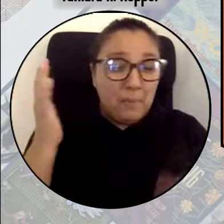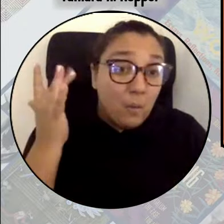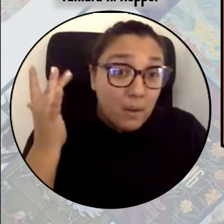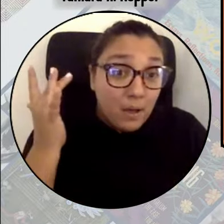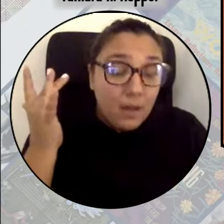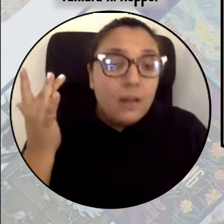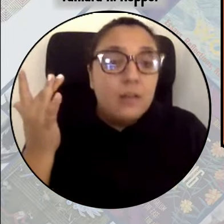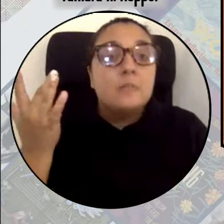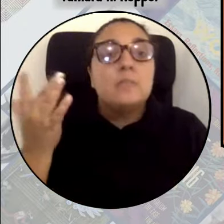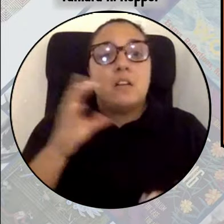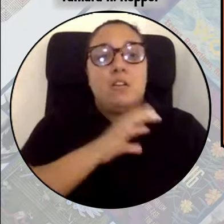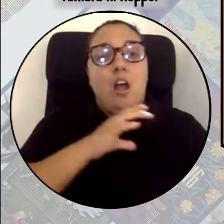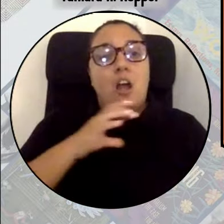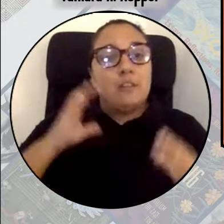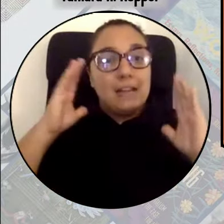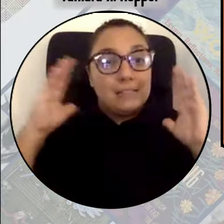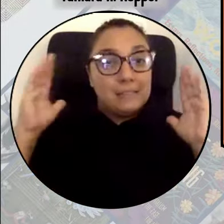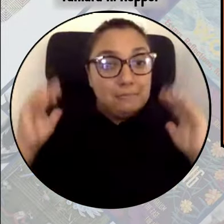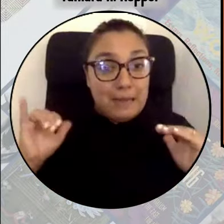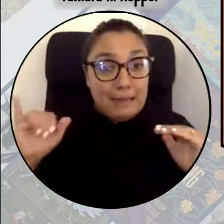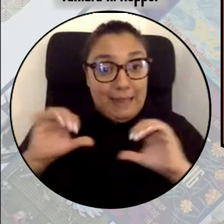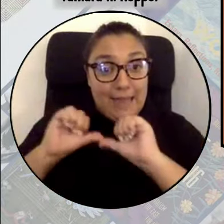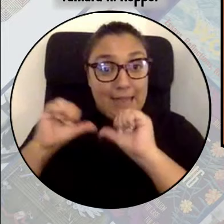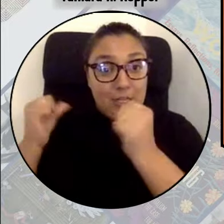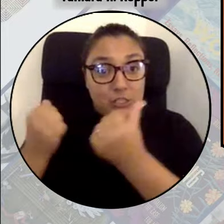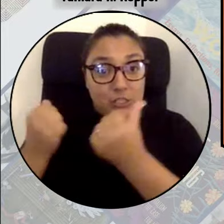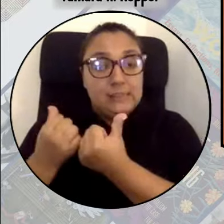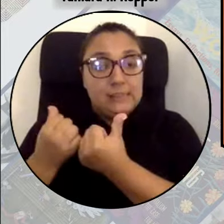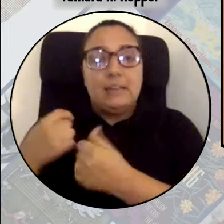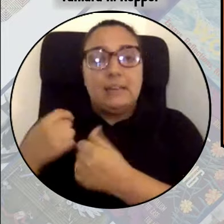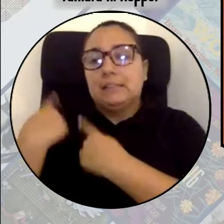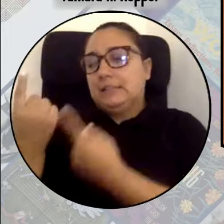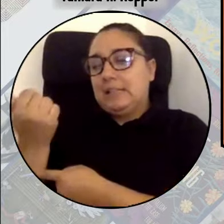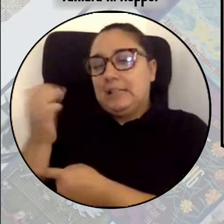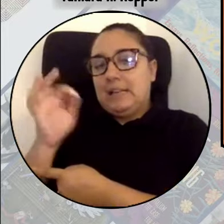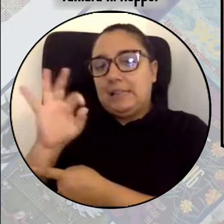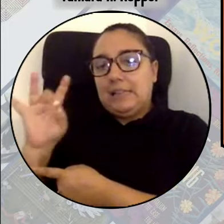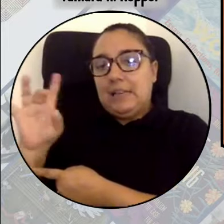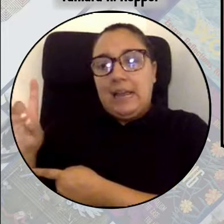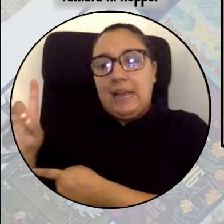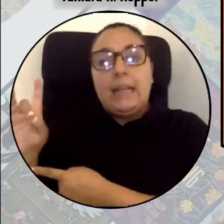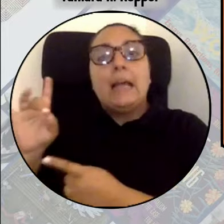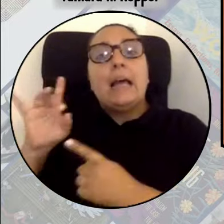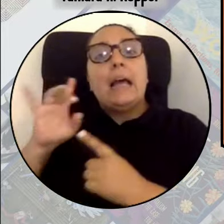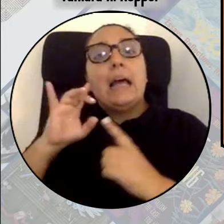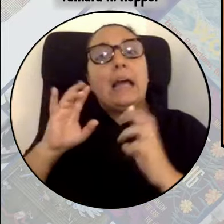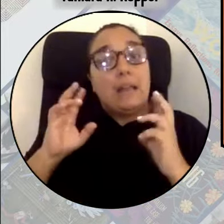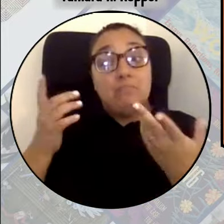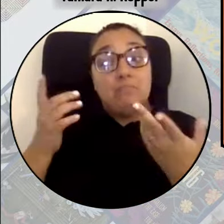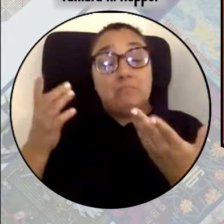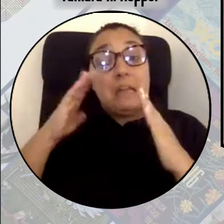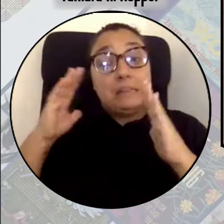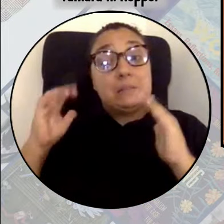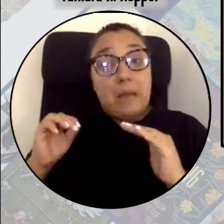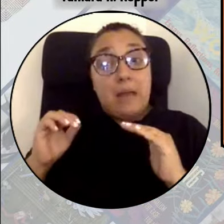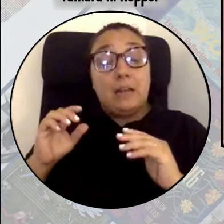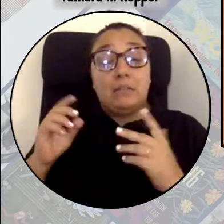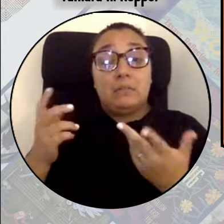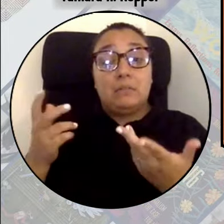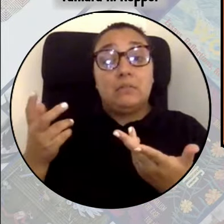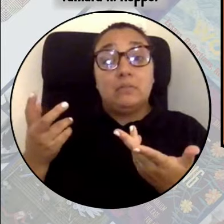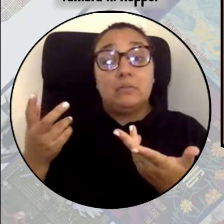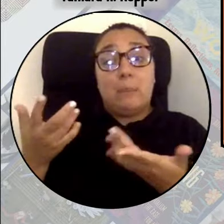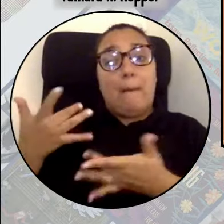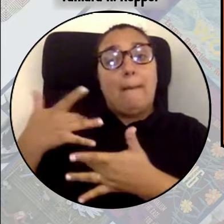since 1988 to be partly self-funded through the application fees from people for their